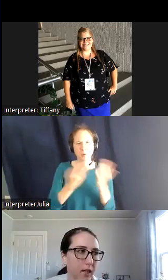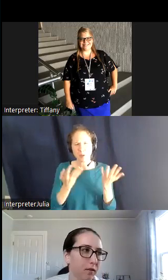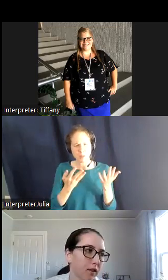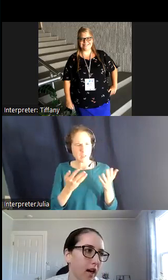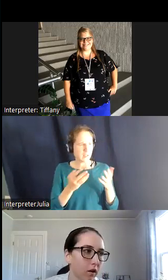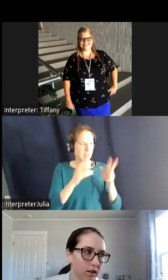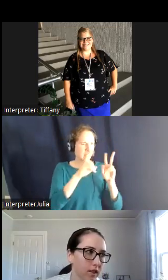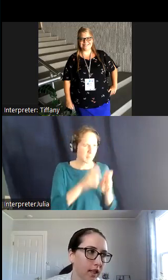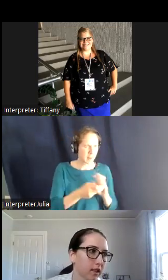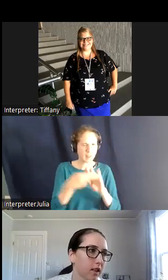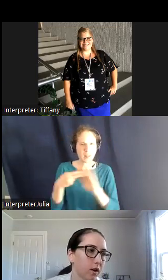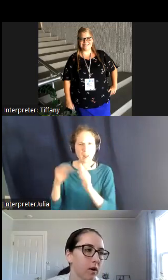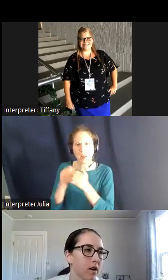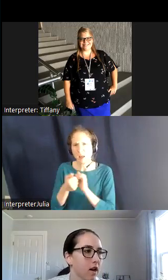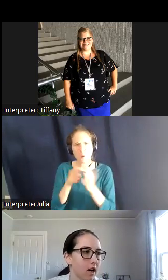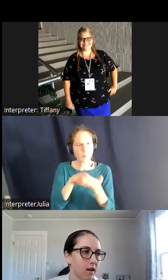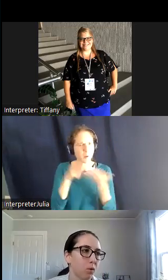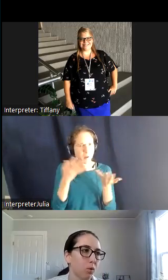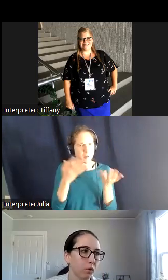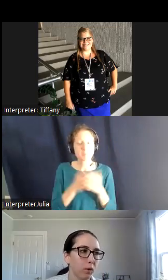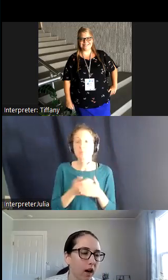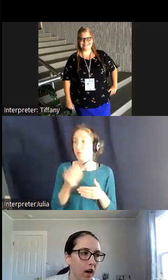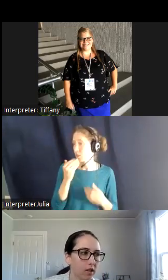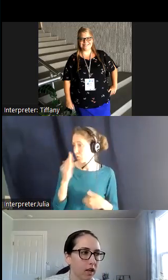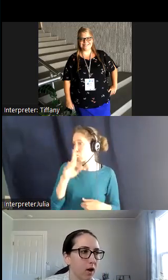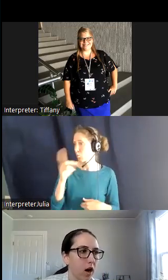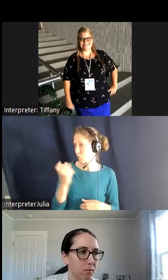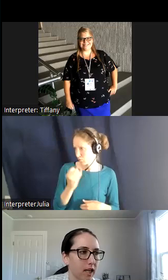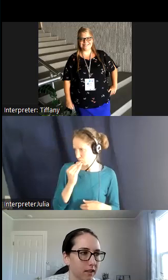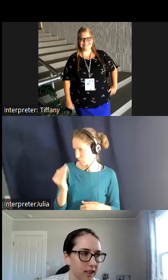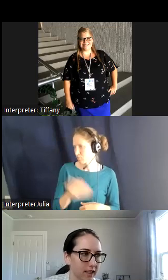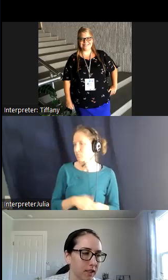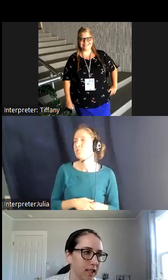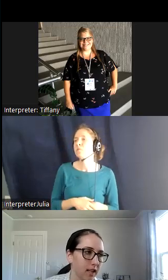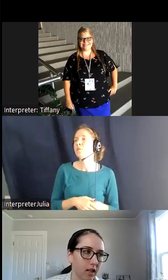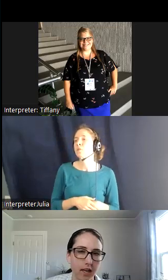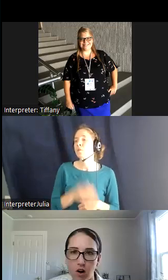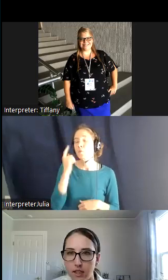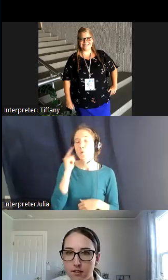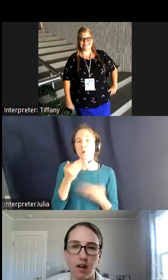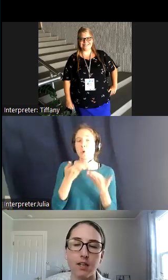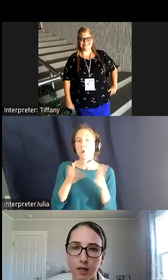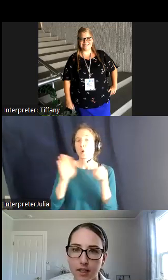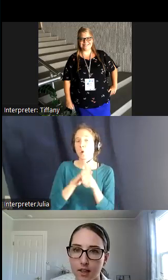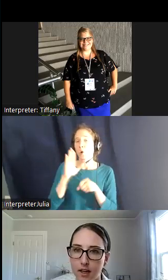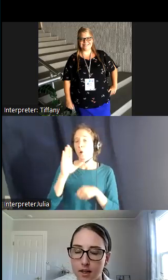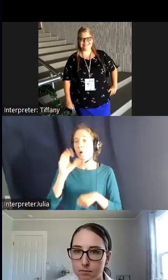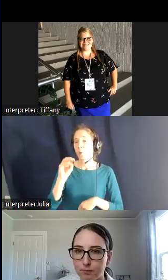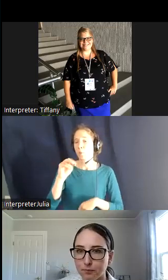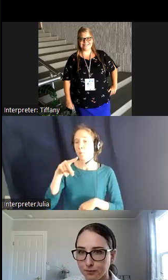Yes, thank you for that question. So when we are talking about comprehensive assessments here, they are in line